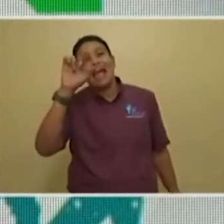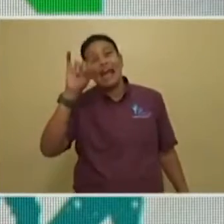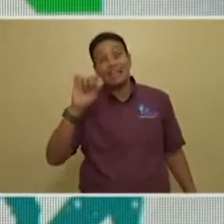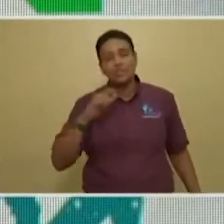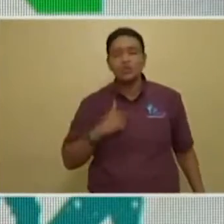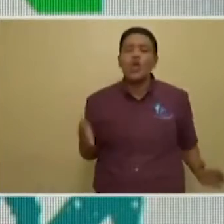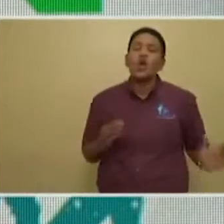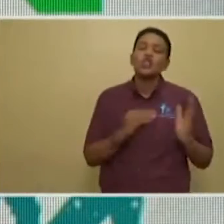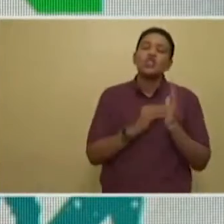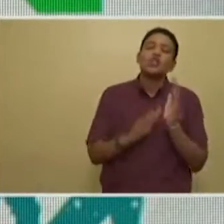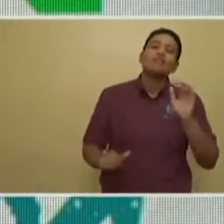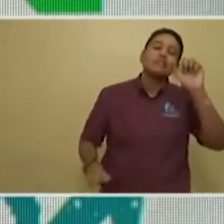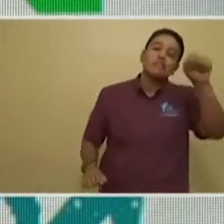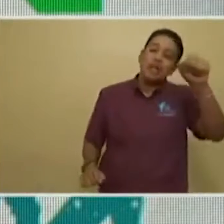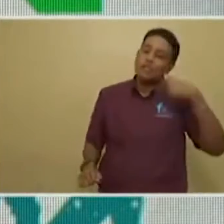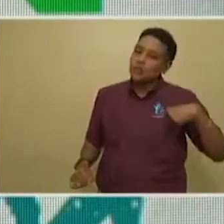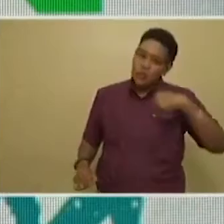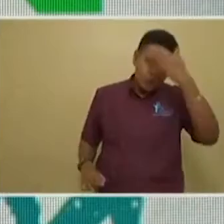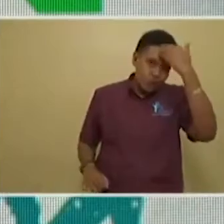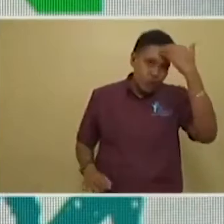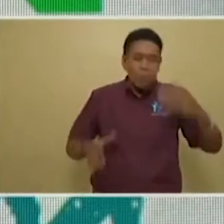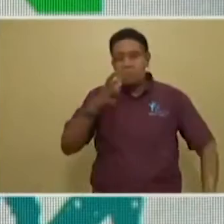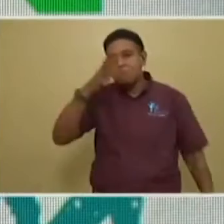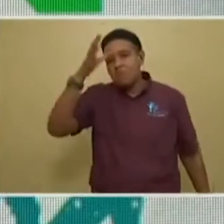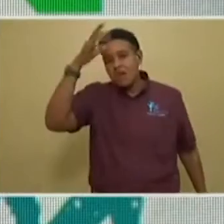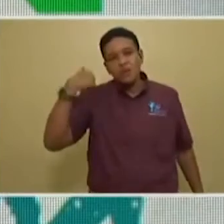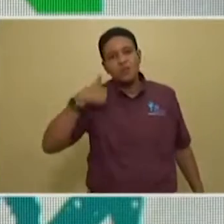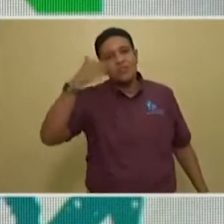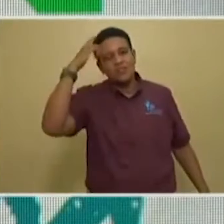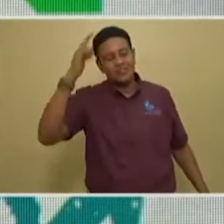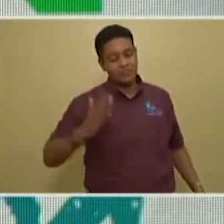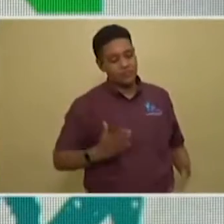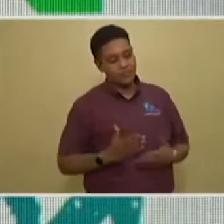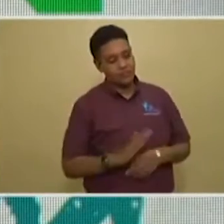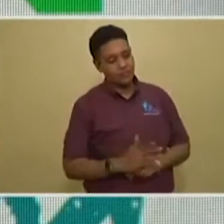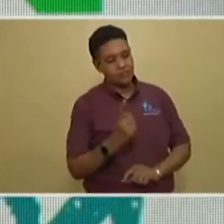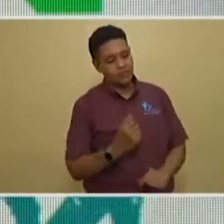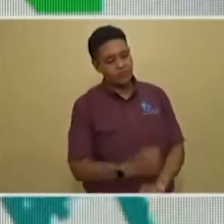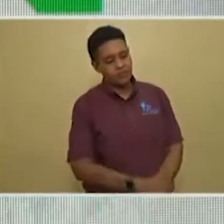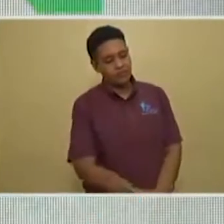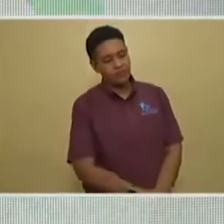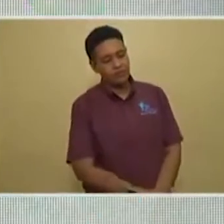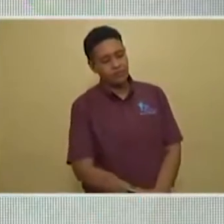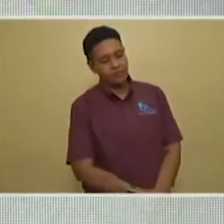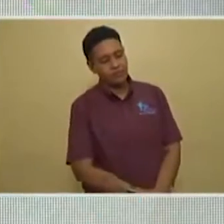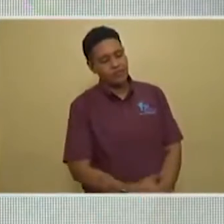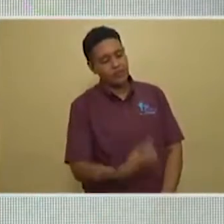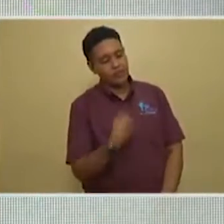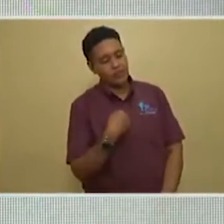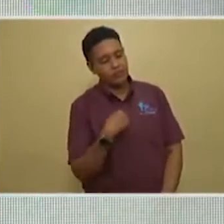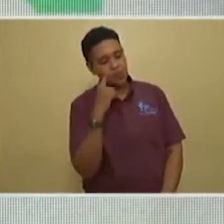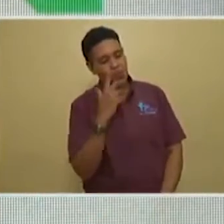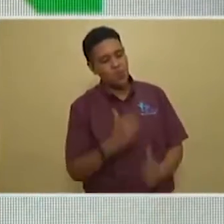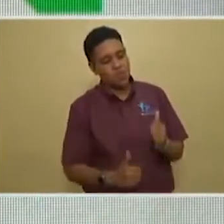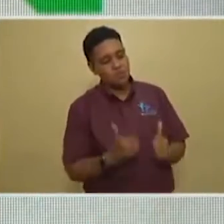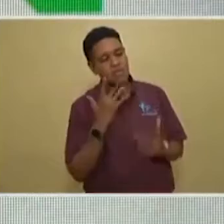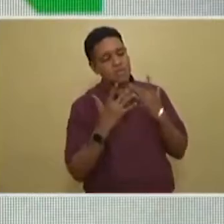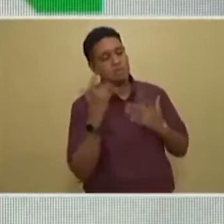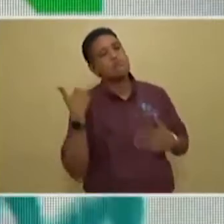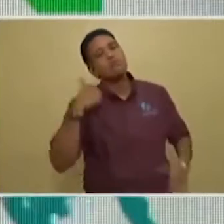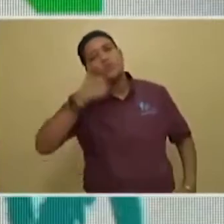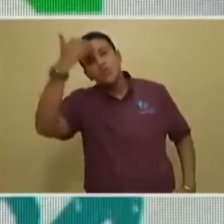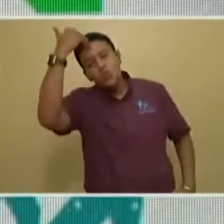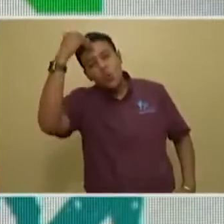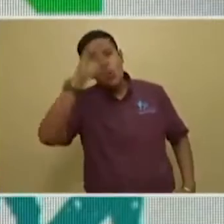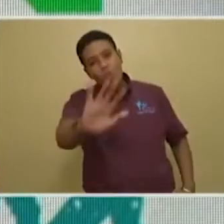we know, and parents, we know you've been living through the pandemic and we know the hardship and so on, but we have to